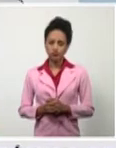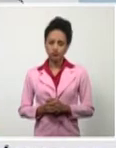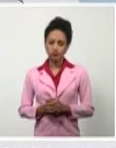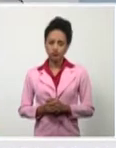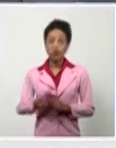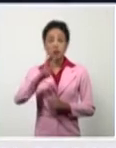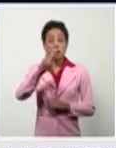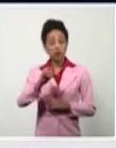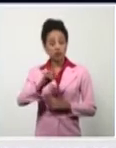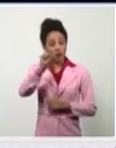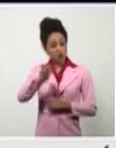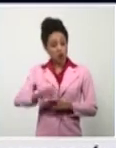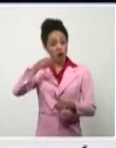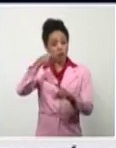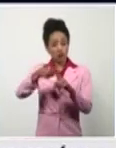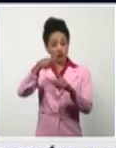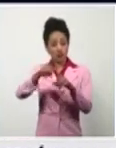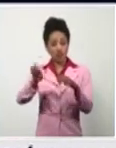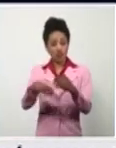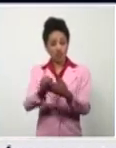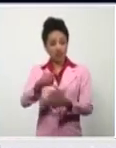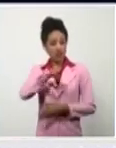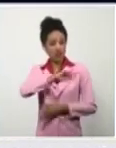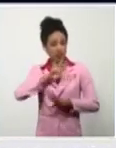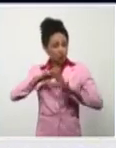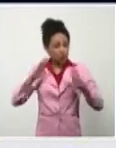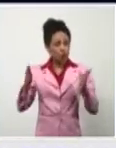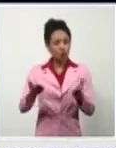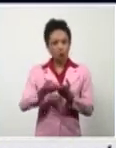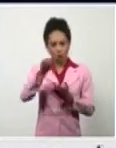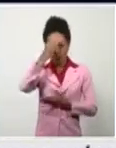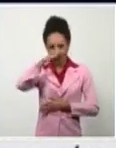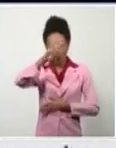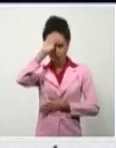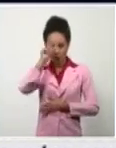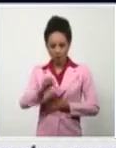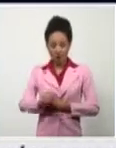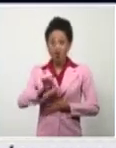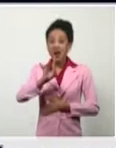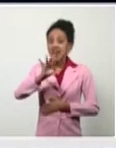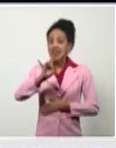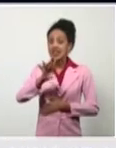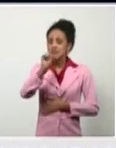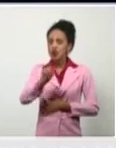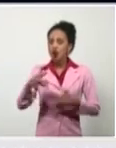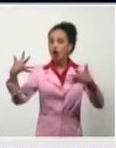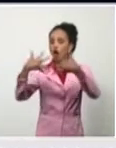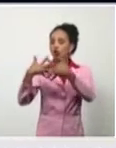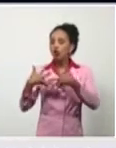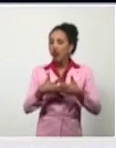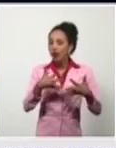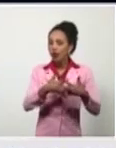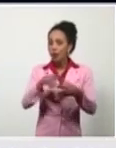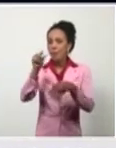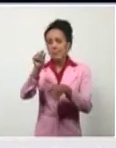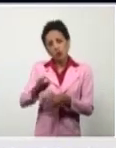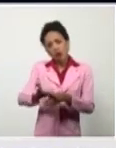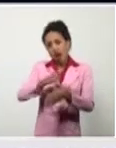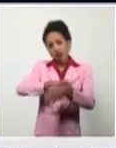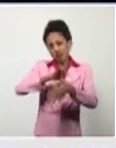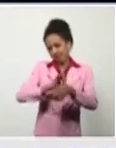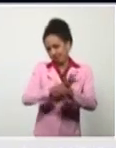Of the 20 confirmed cases yesterday, all are Cuban. 15 of them are contacts of confirmed cases, and thus